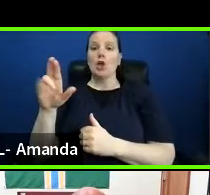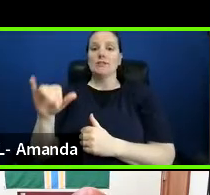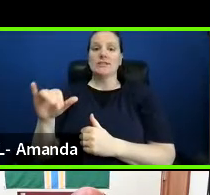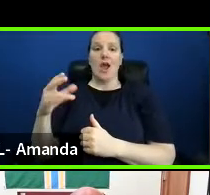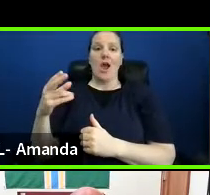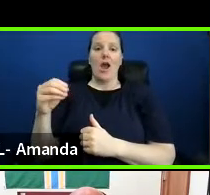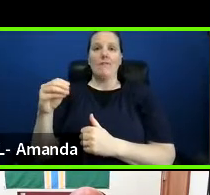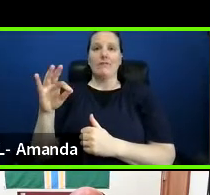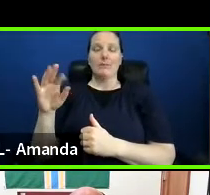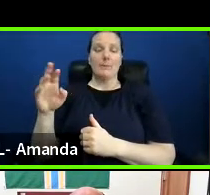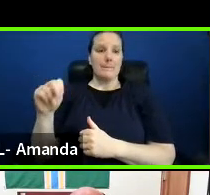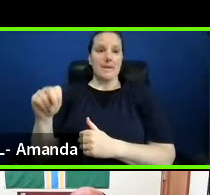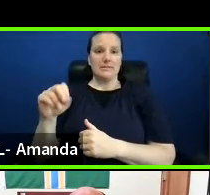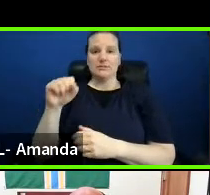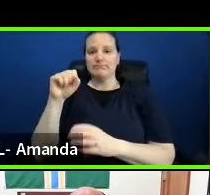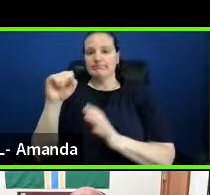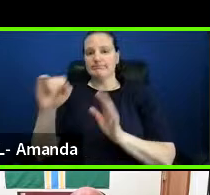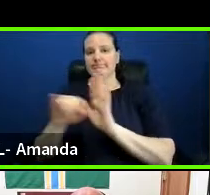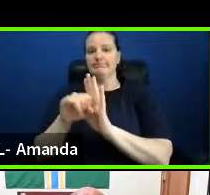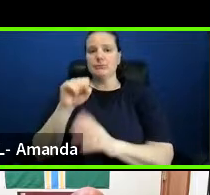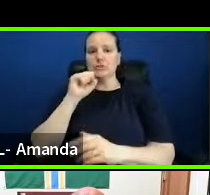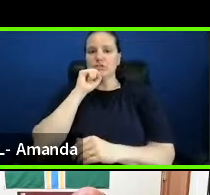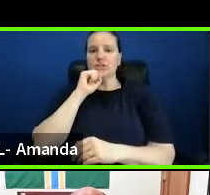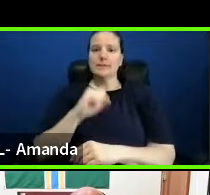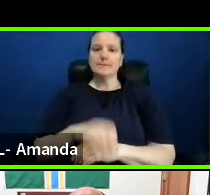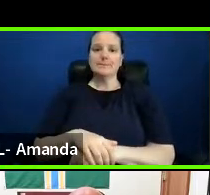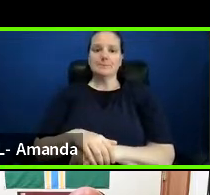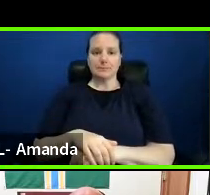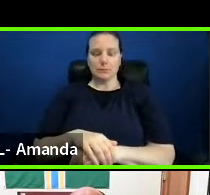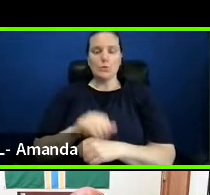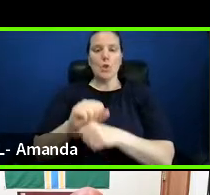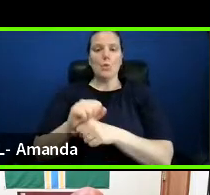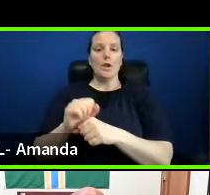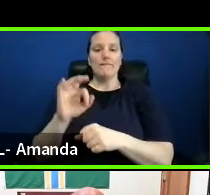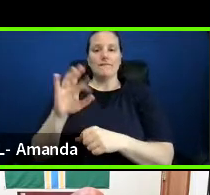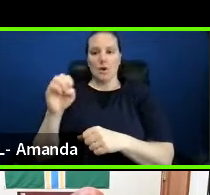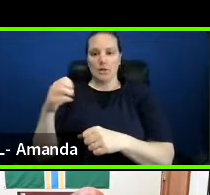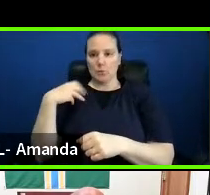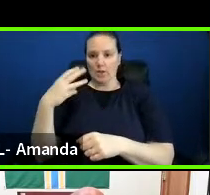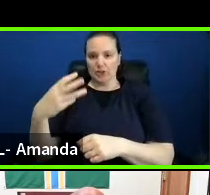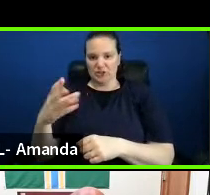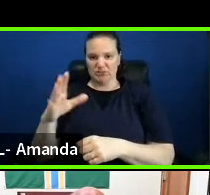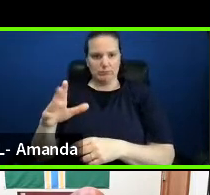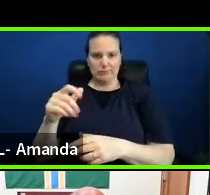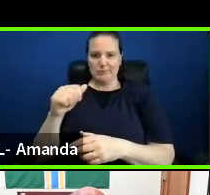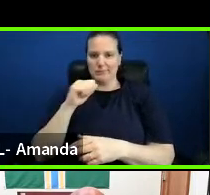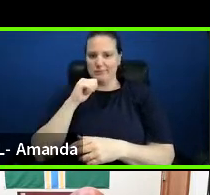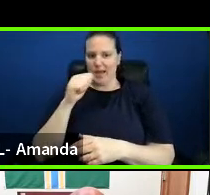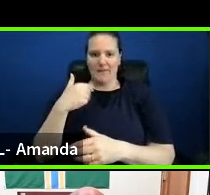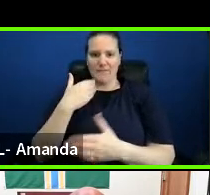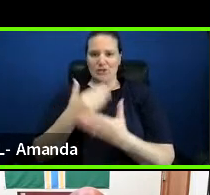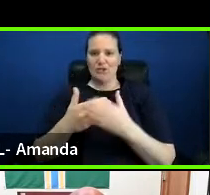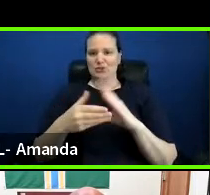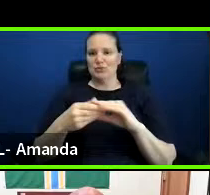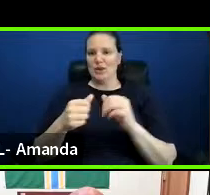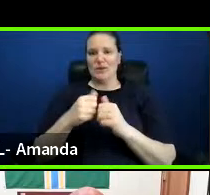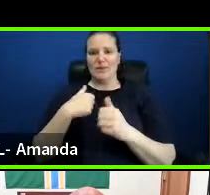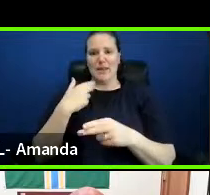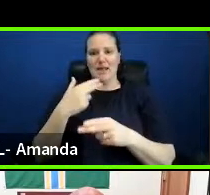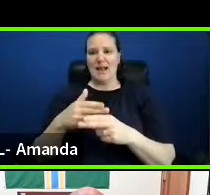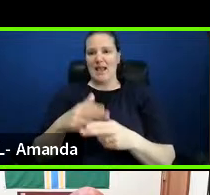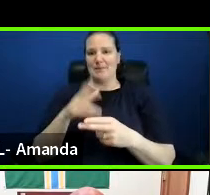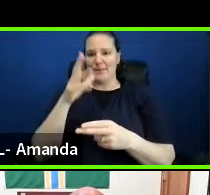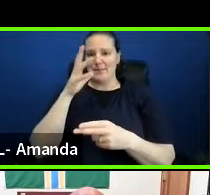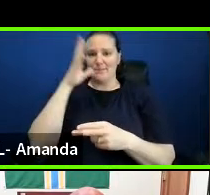her pronouns. I am with Workforce Southwest Washington. And I also don't have a great story behind my name. My parents